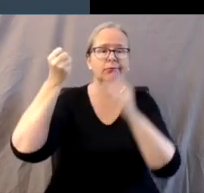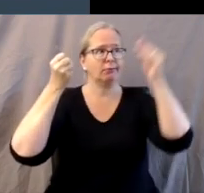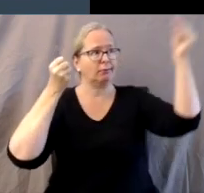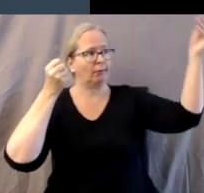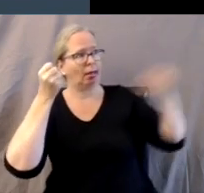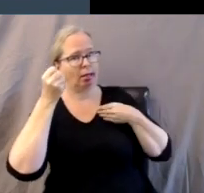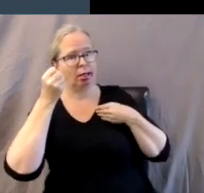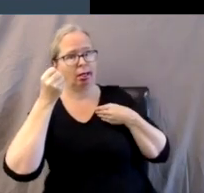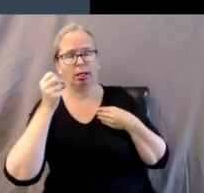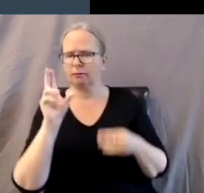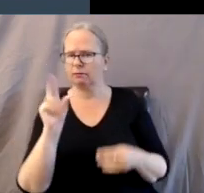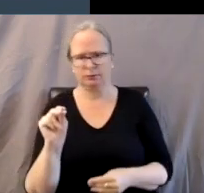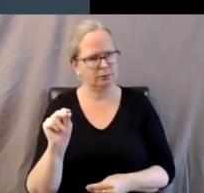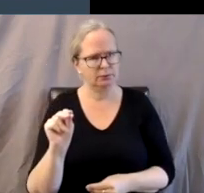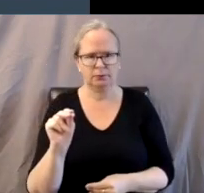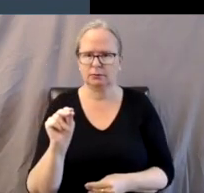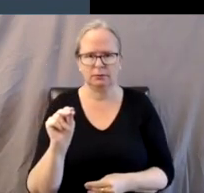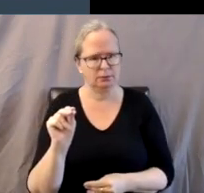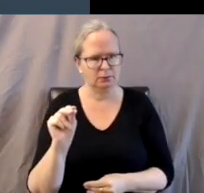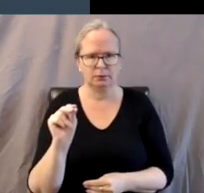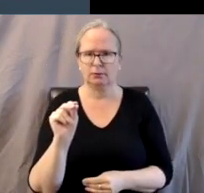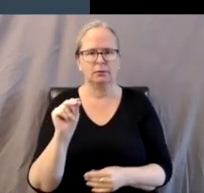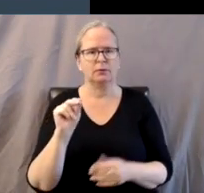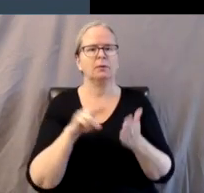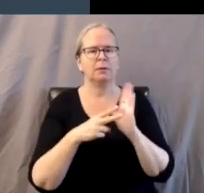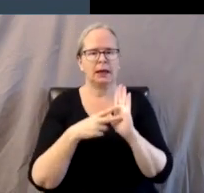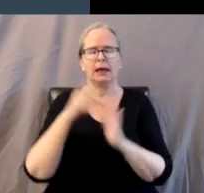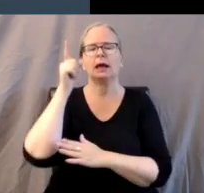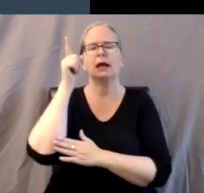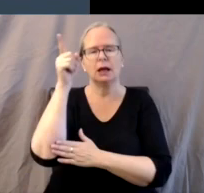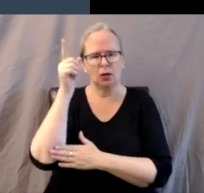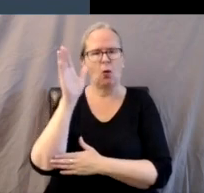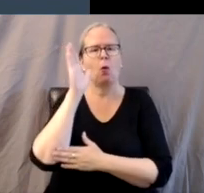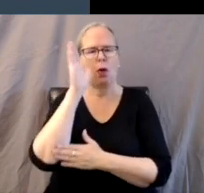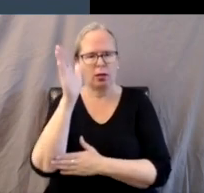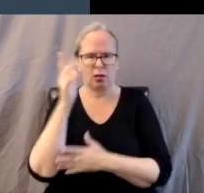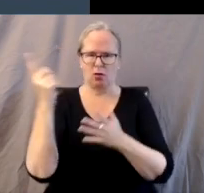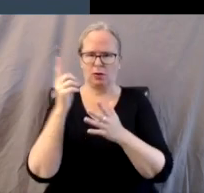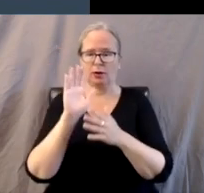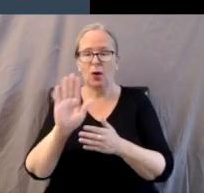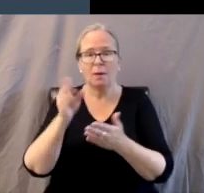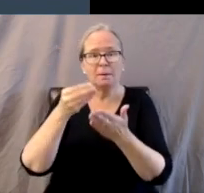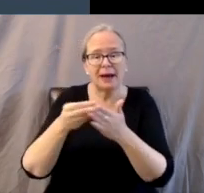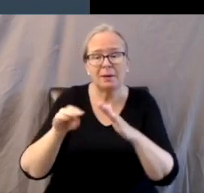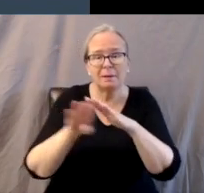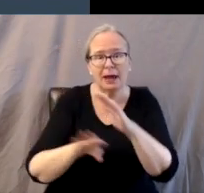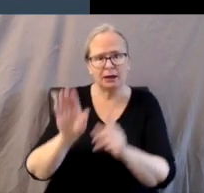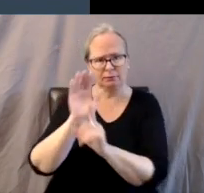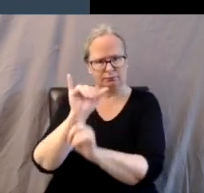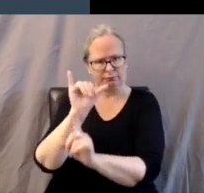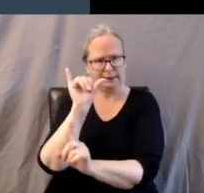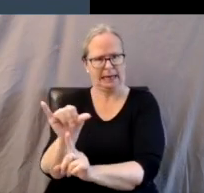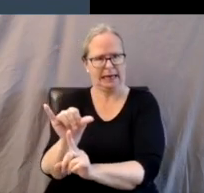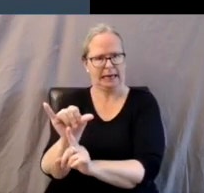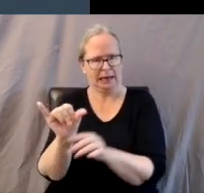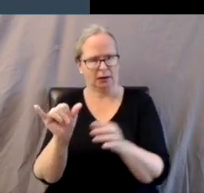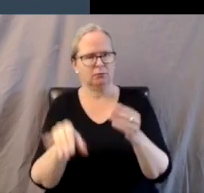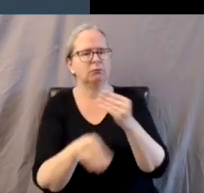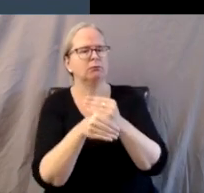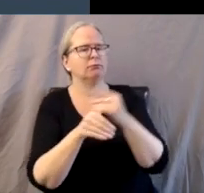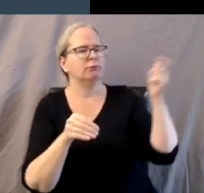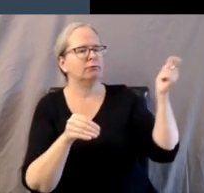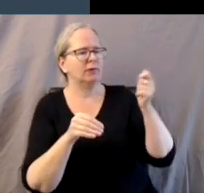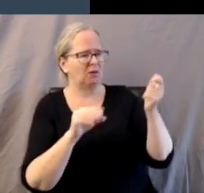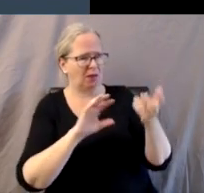as a justification for encroachments to existing labor rights and regulations, including existing commitments